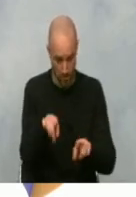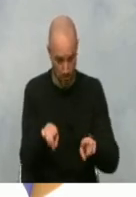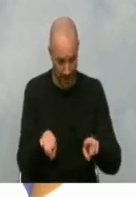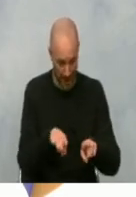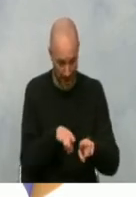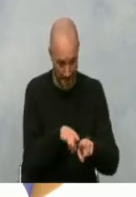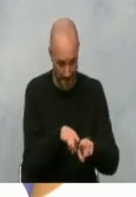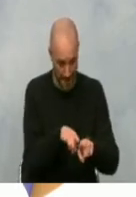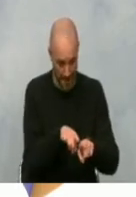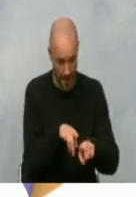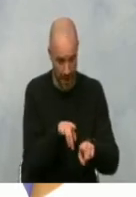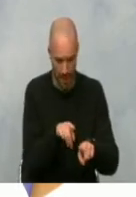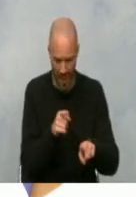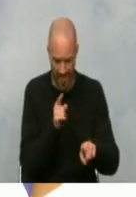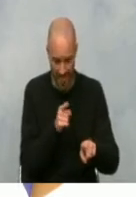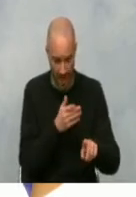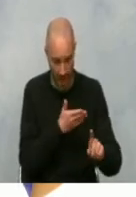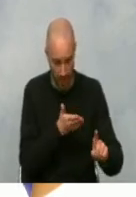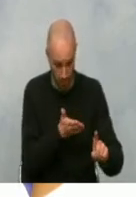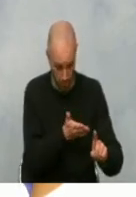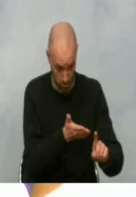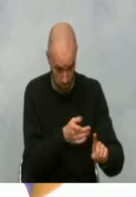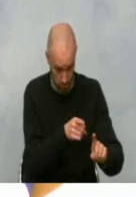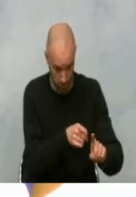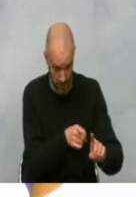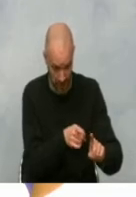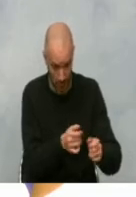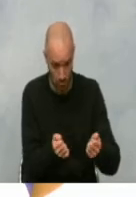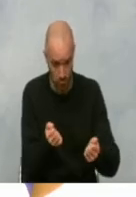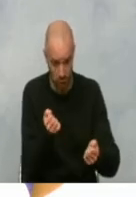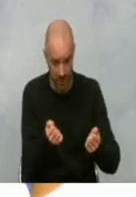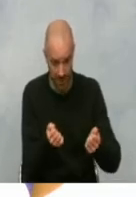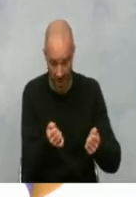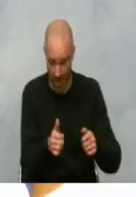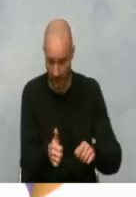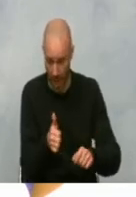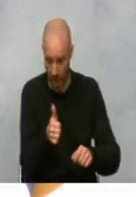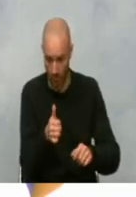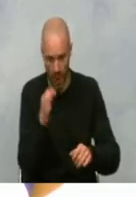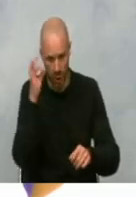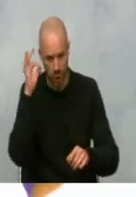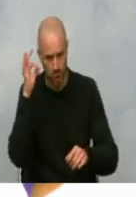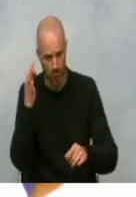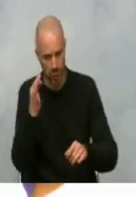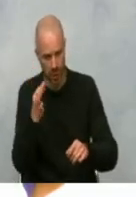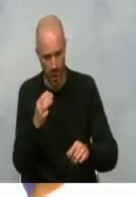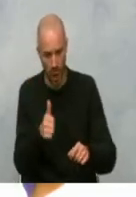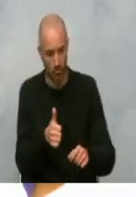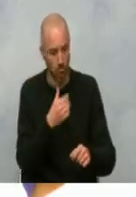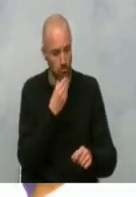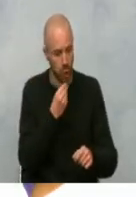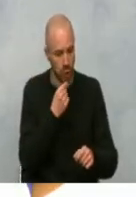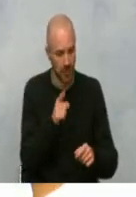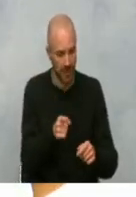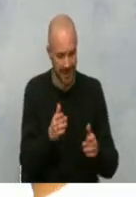that approach is only justifiable if the Council makes good use of that